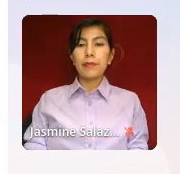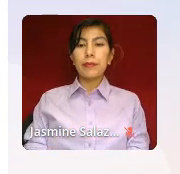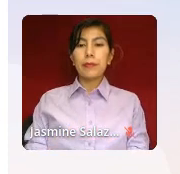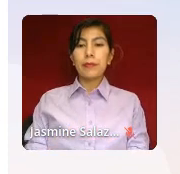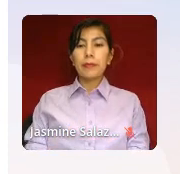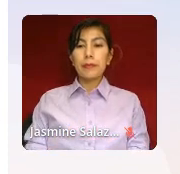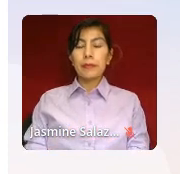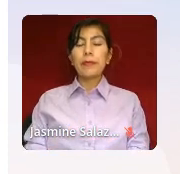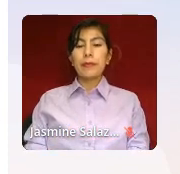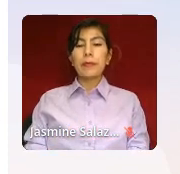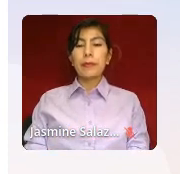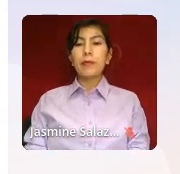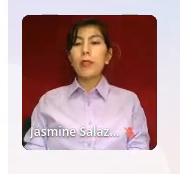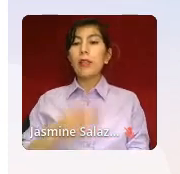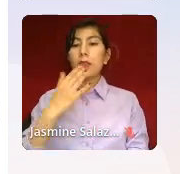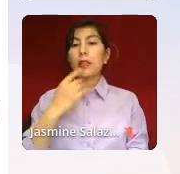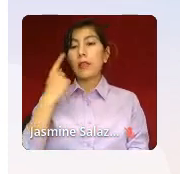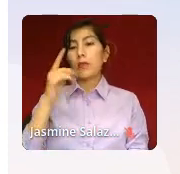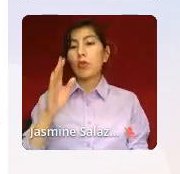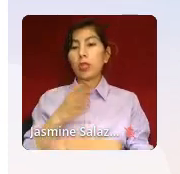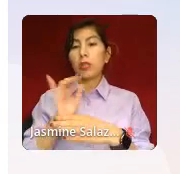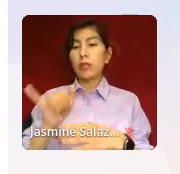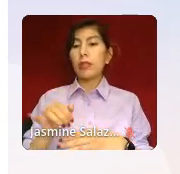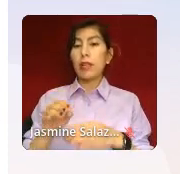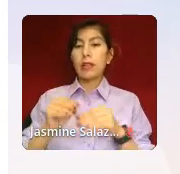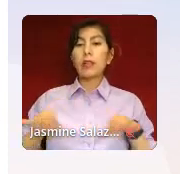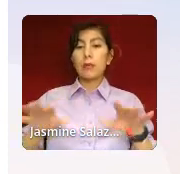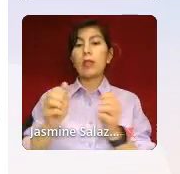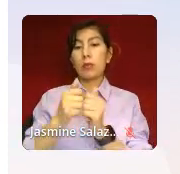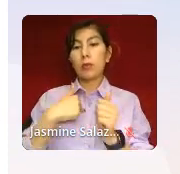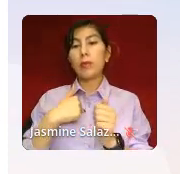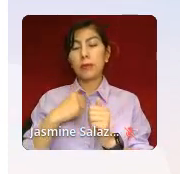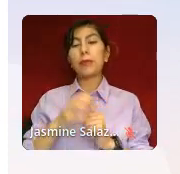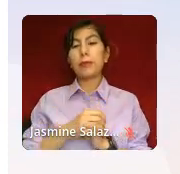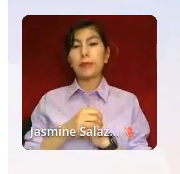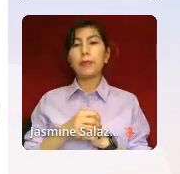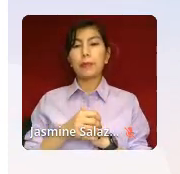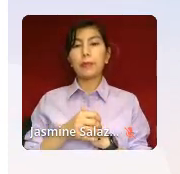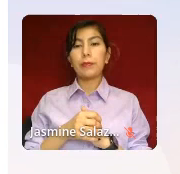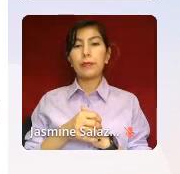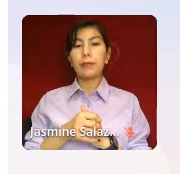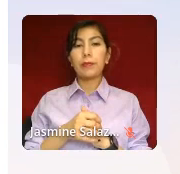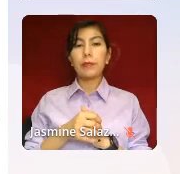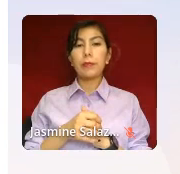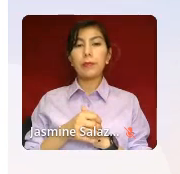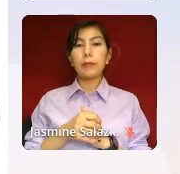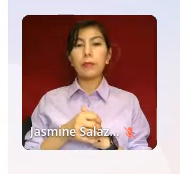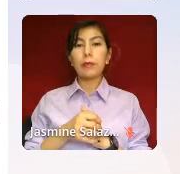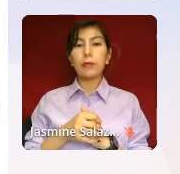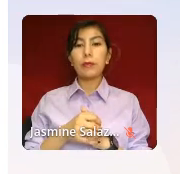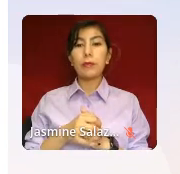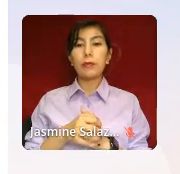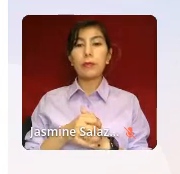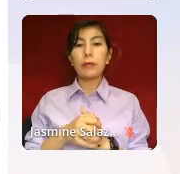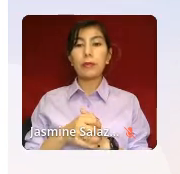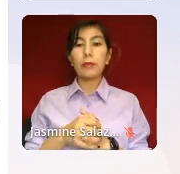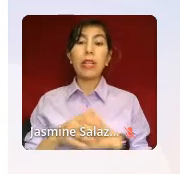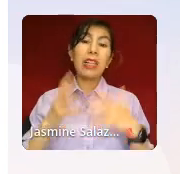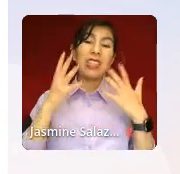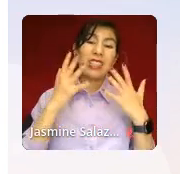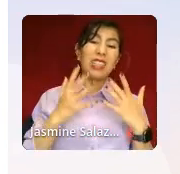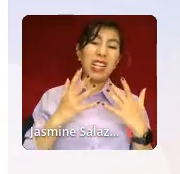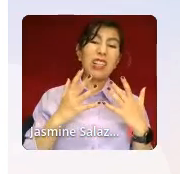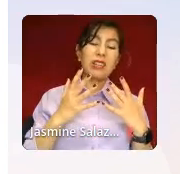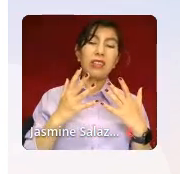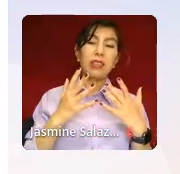Thank you. Thank you for sharing that space with me. Um, in light of, well, really in sadness